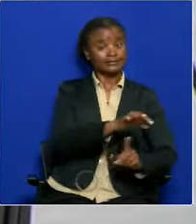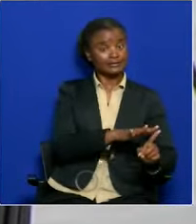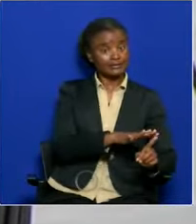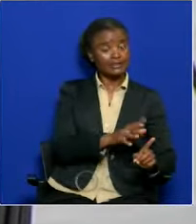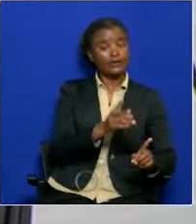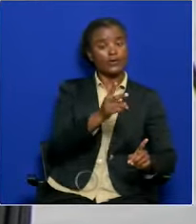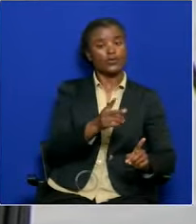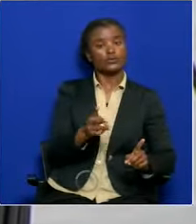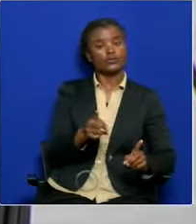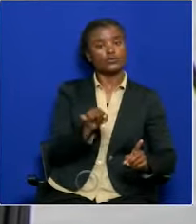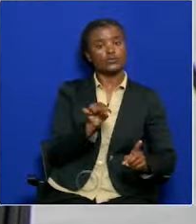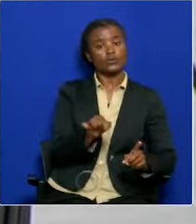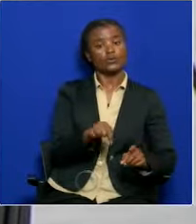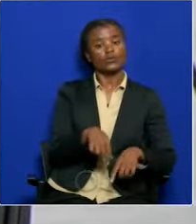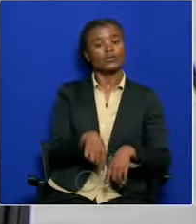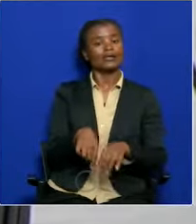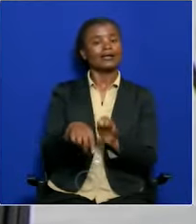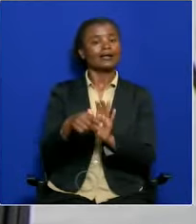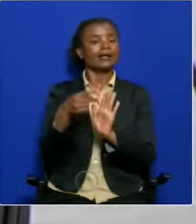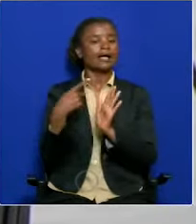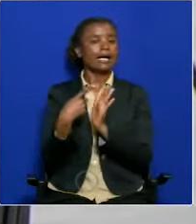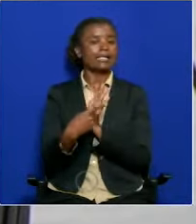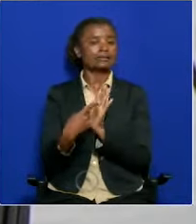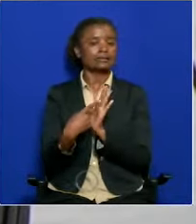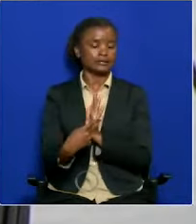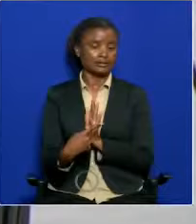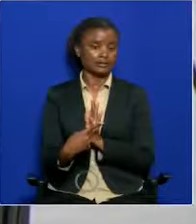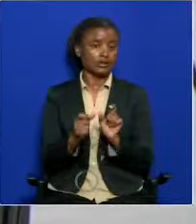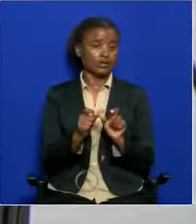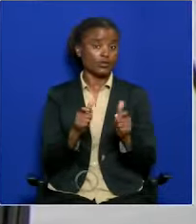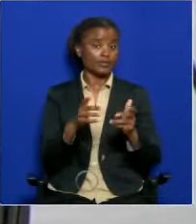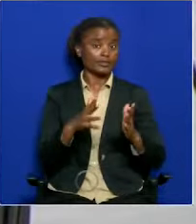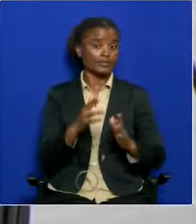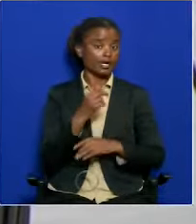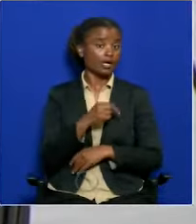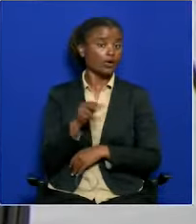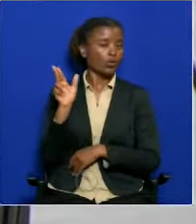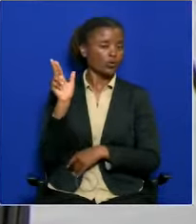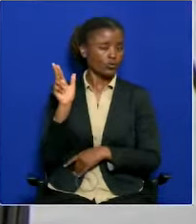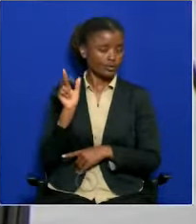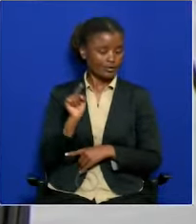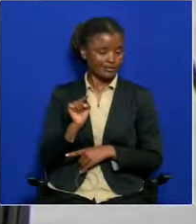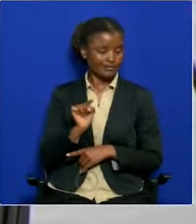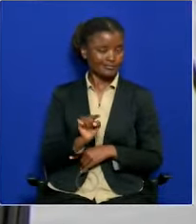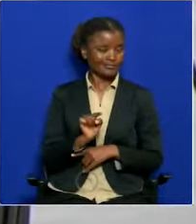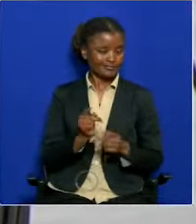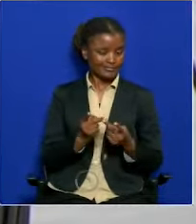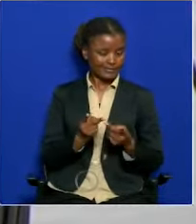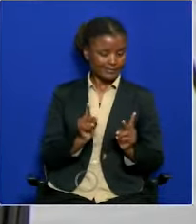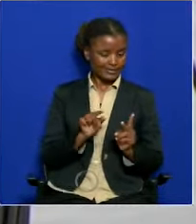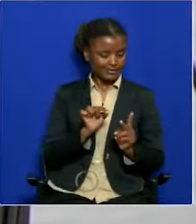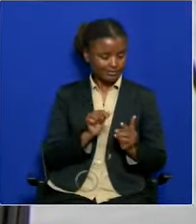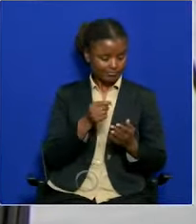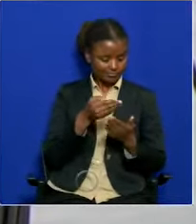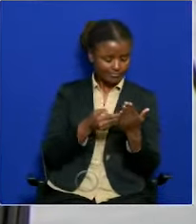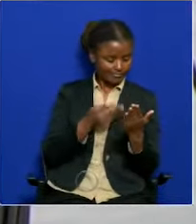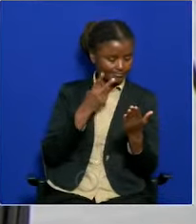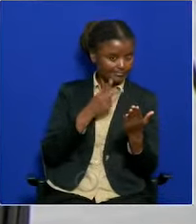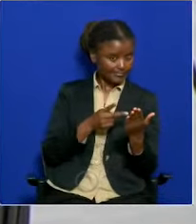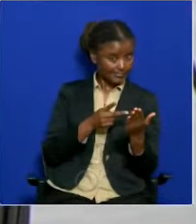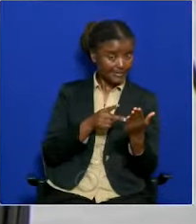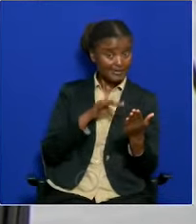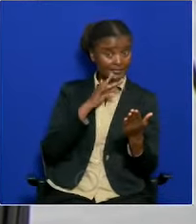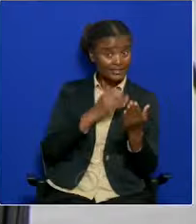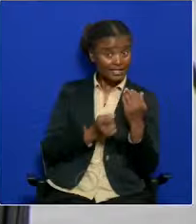official address of the Commissioner of Oath raises a question as to whether the affidavit was sworn before the Commissioner of Oath in